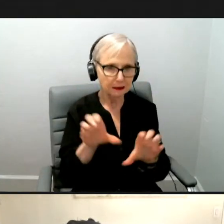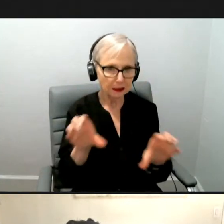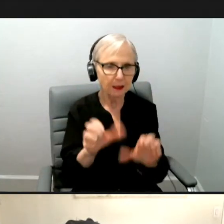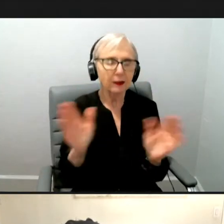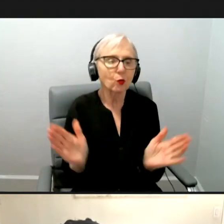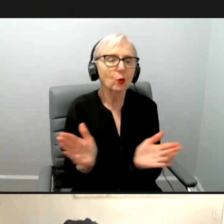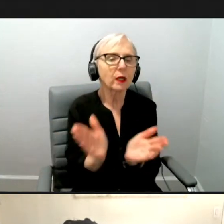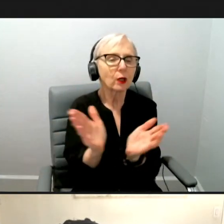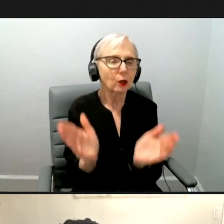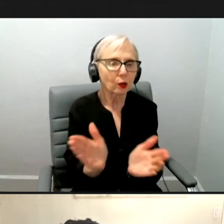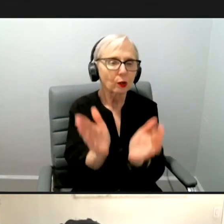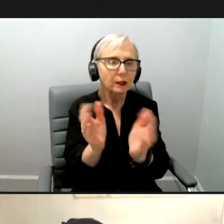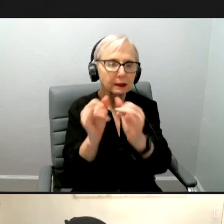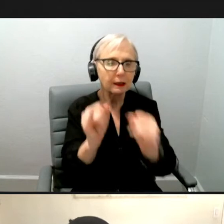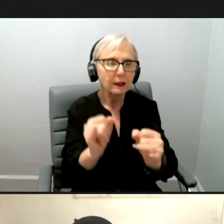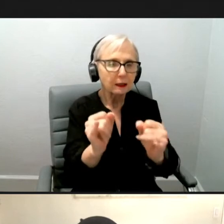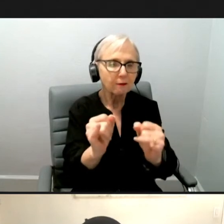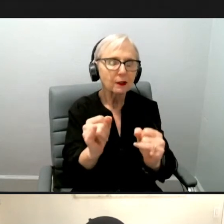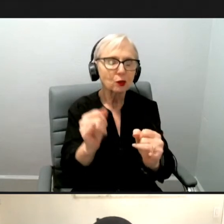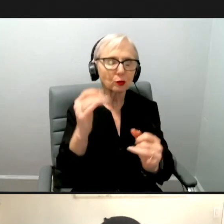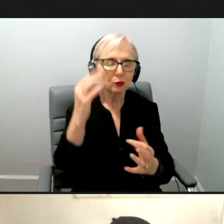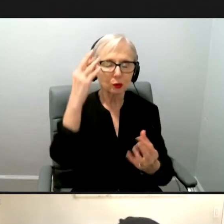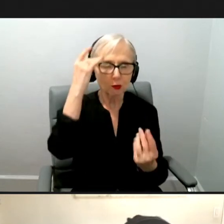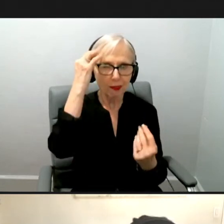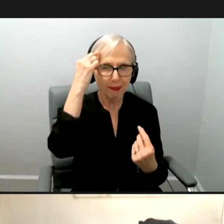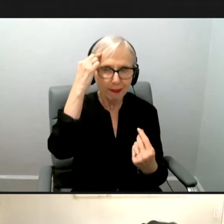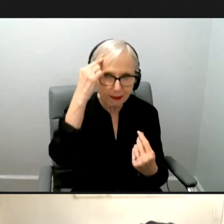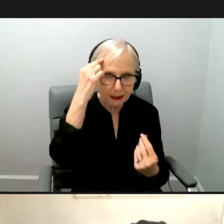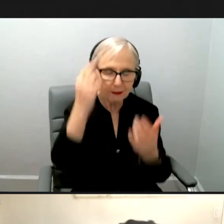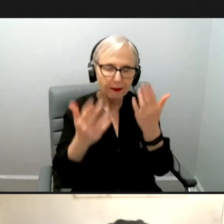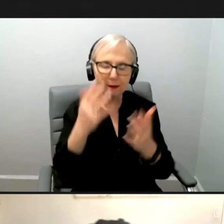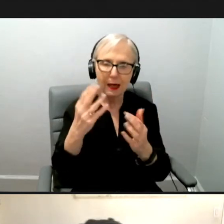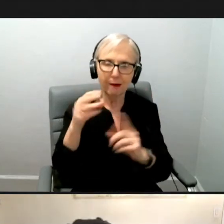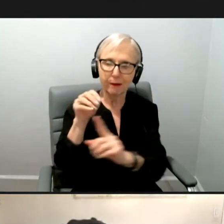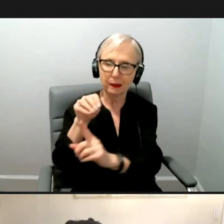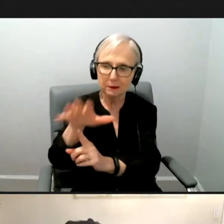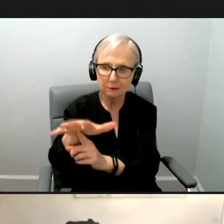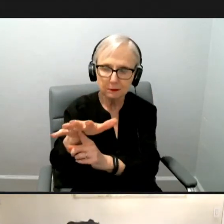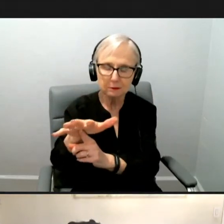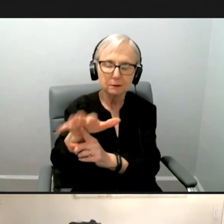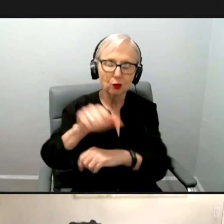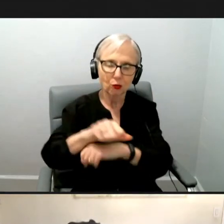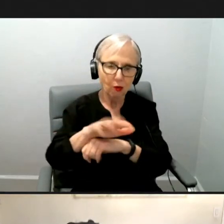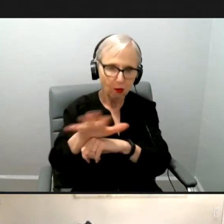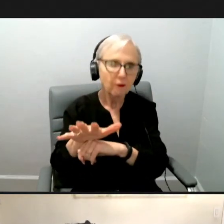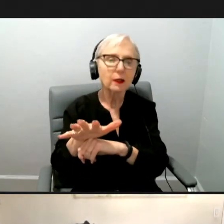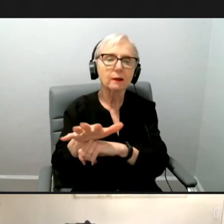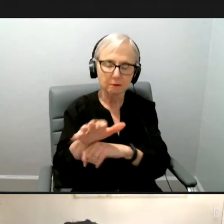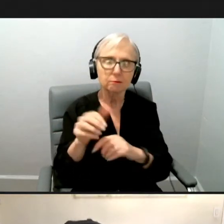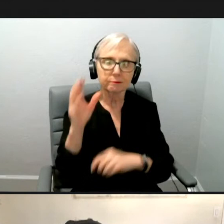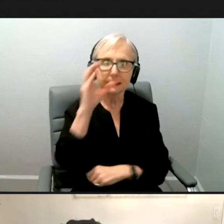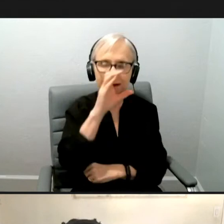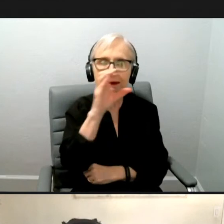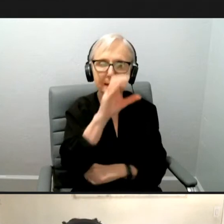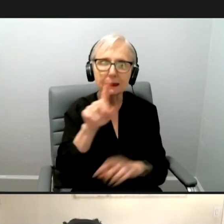encourage individuals who are concerned they may have been exposed to COVID-19 to seek testing.